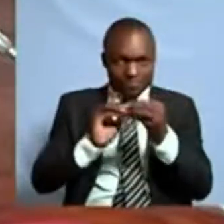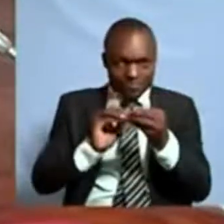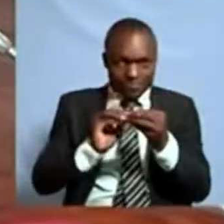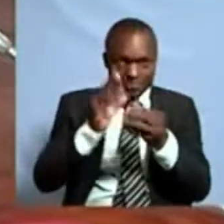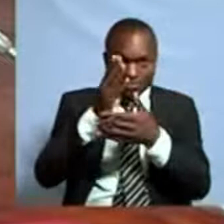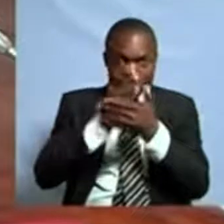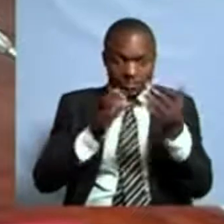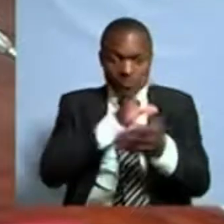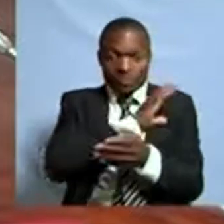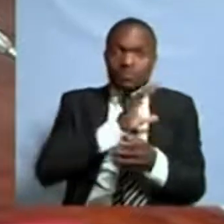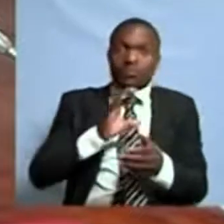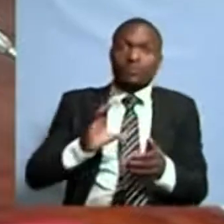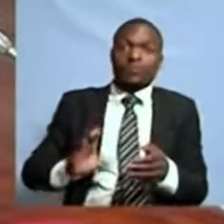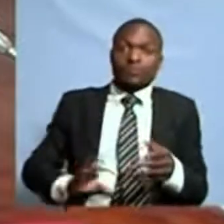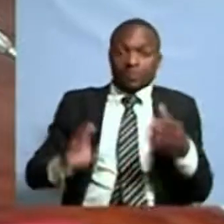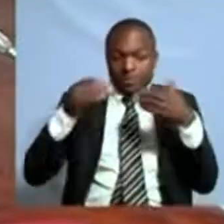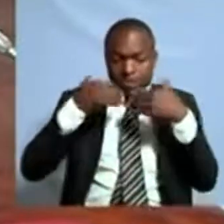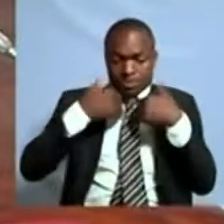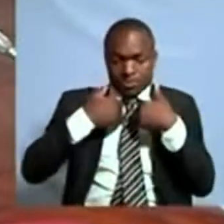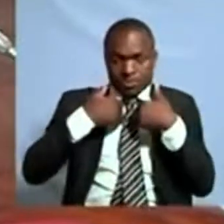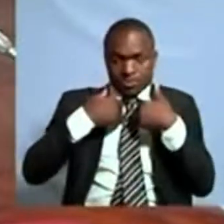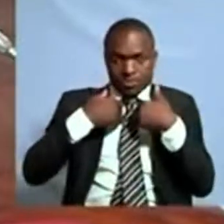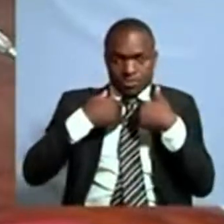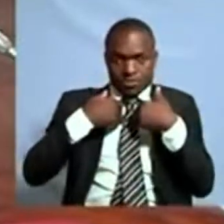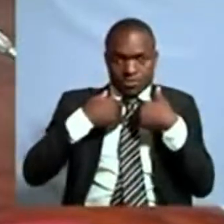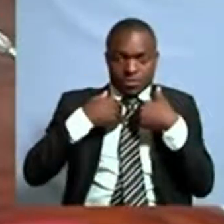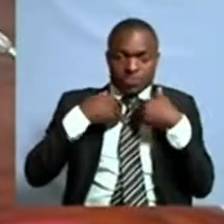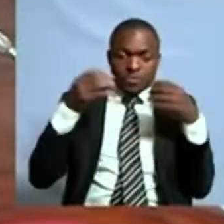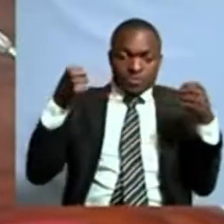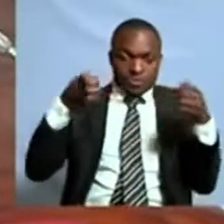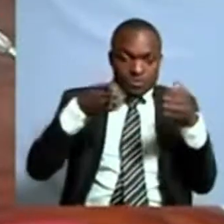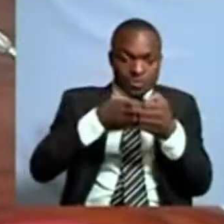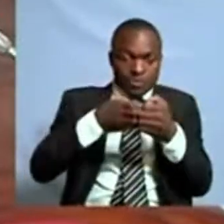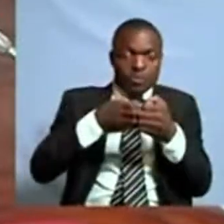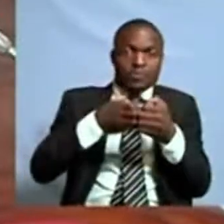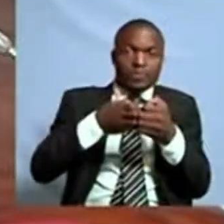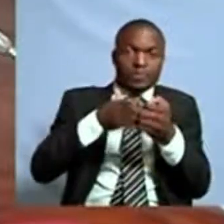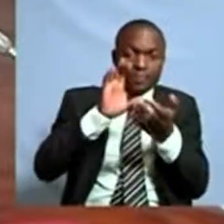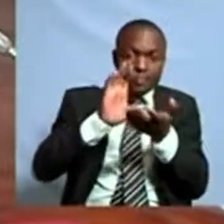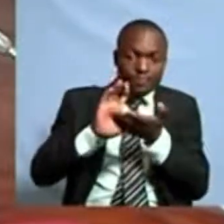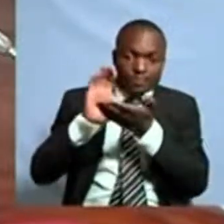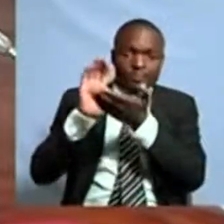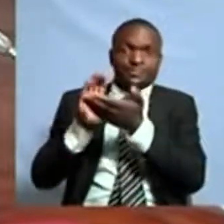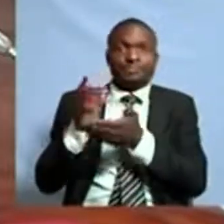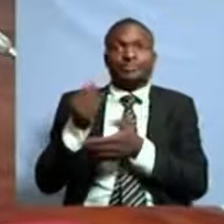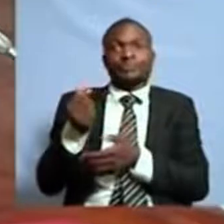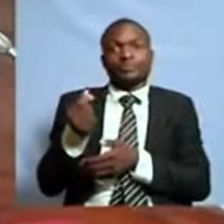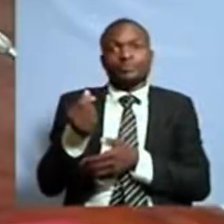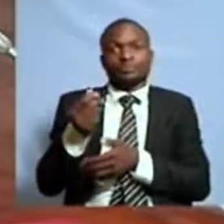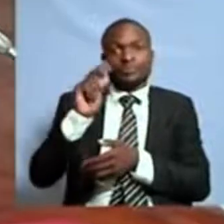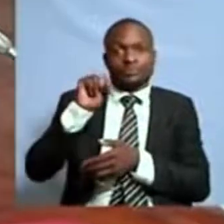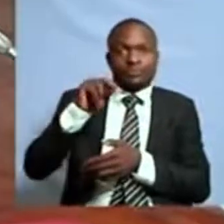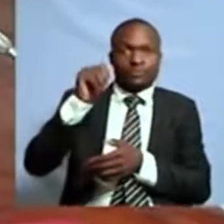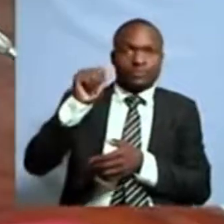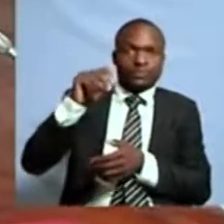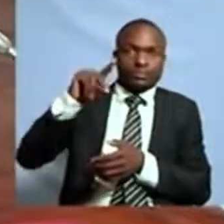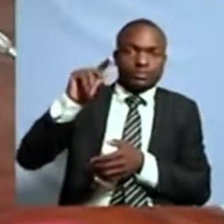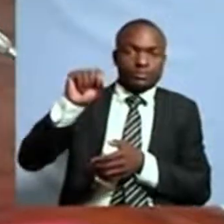some companies have gone to the commercial banks to borrow money to settle the NAPSA